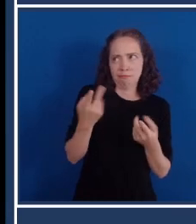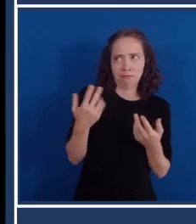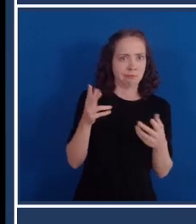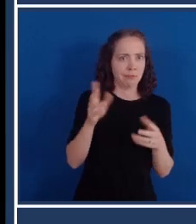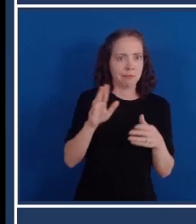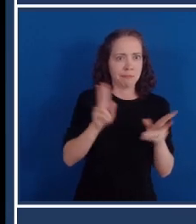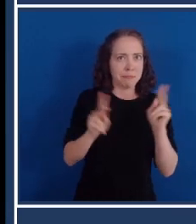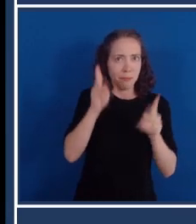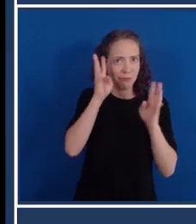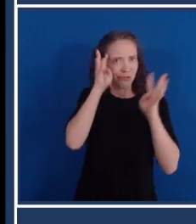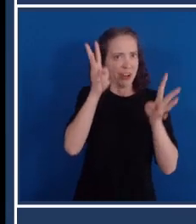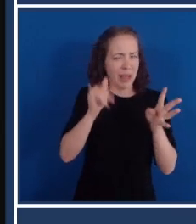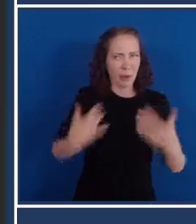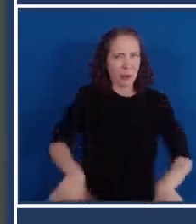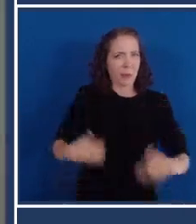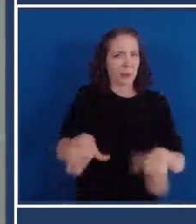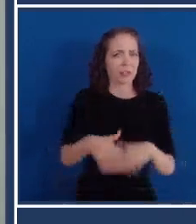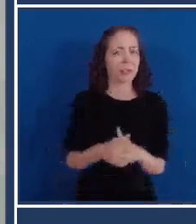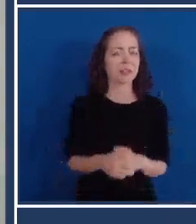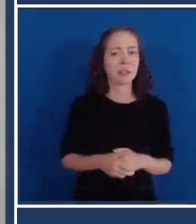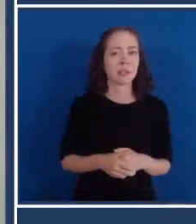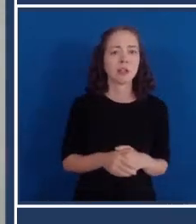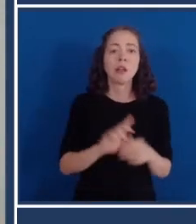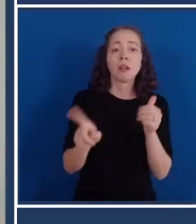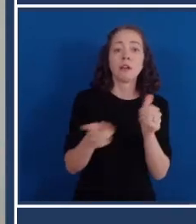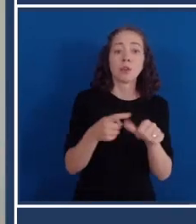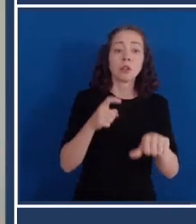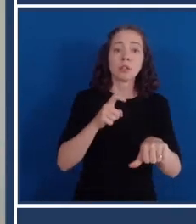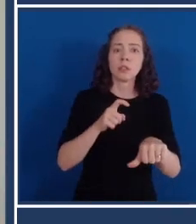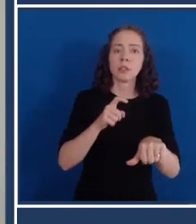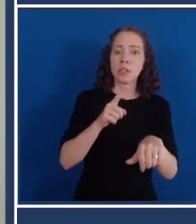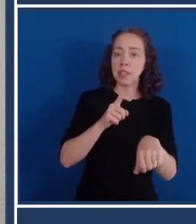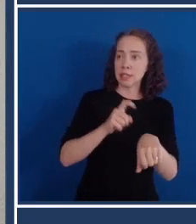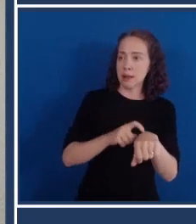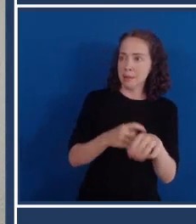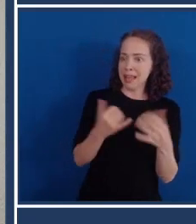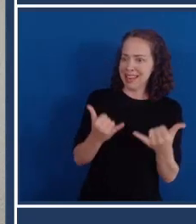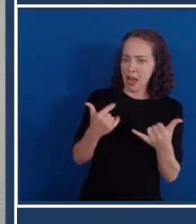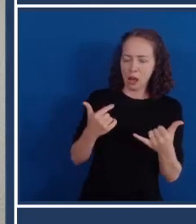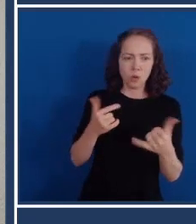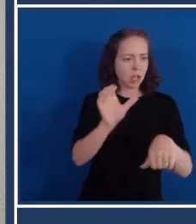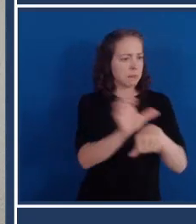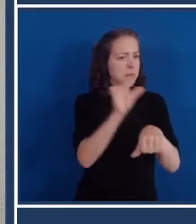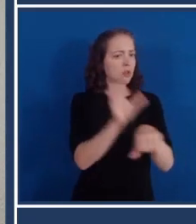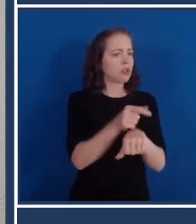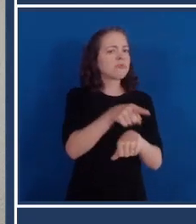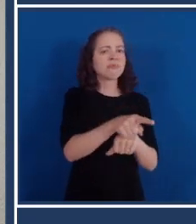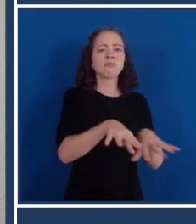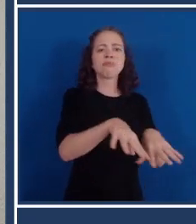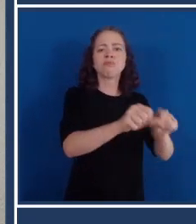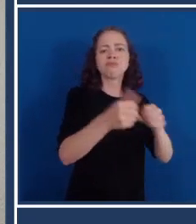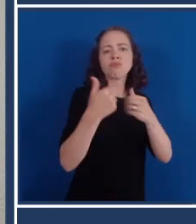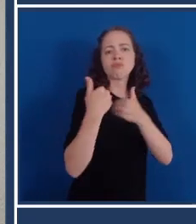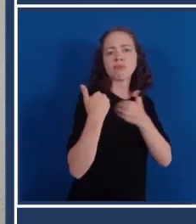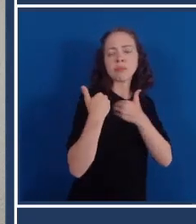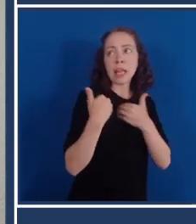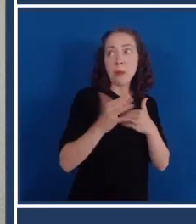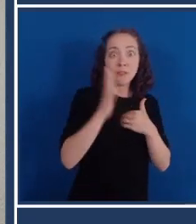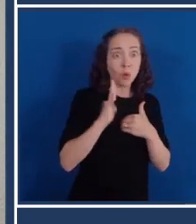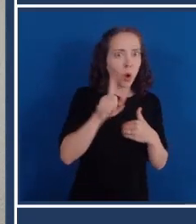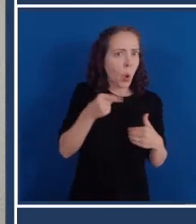we're endowing computers with capabilities once reserved to people, like the ability to hear, to see,